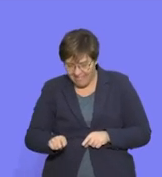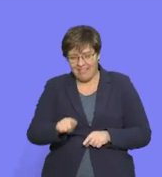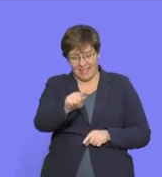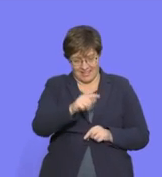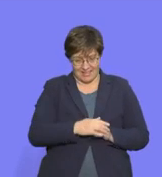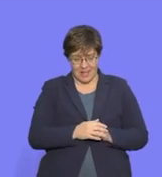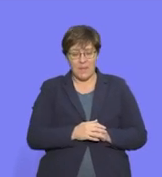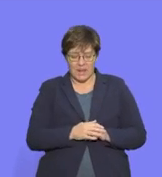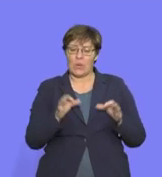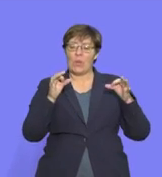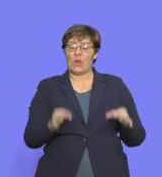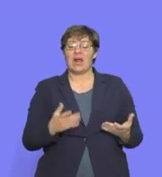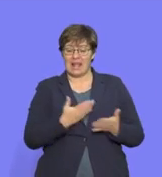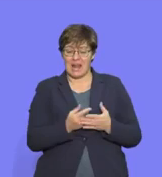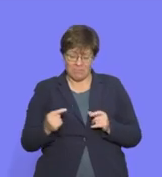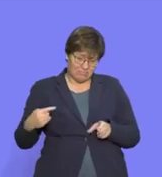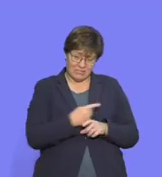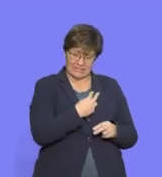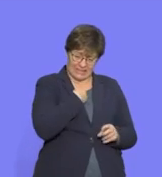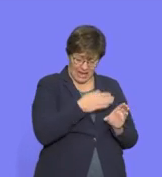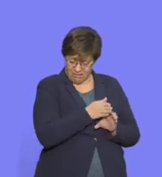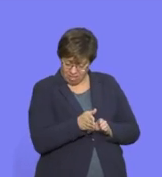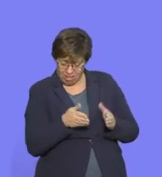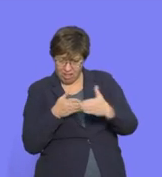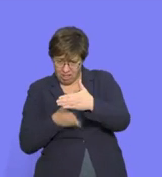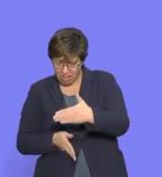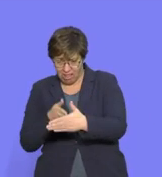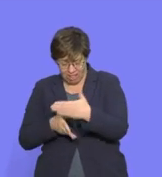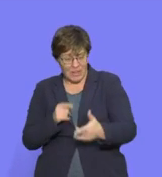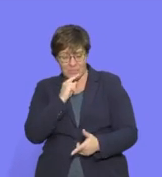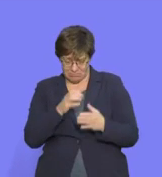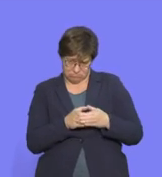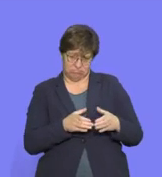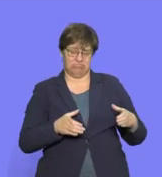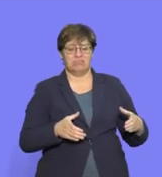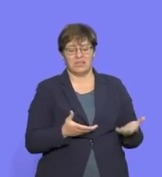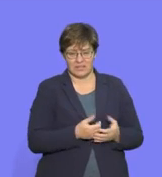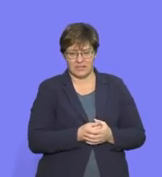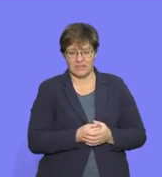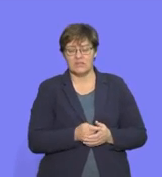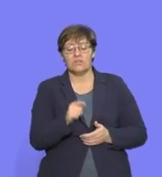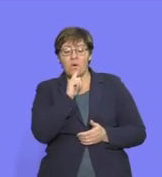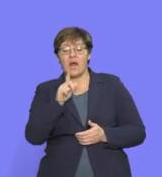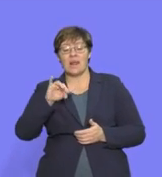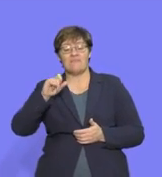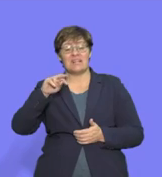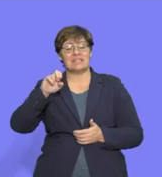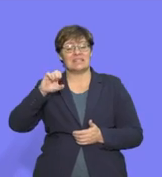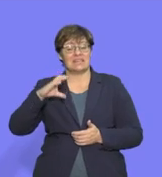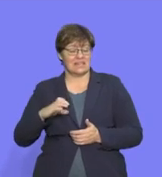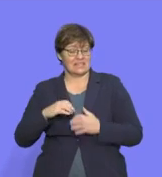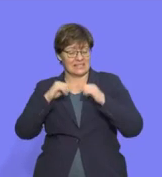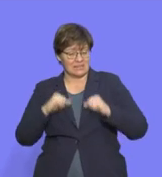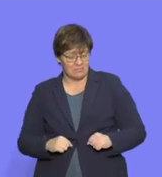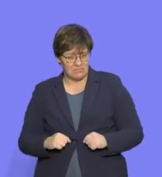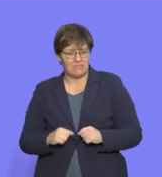going to keep the same. Now, also what happens is, what we also need the lymphatic system is, as you can see, it